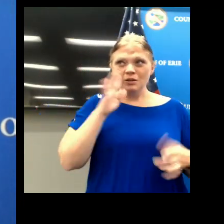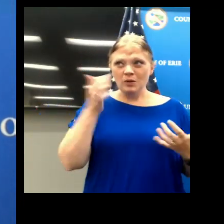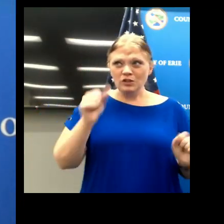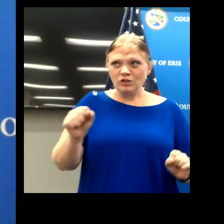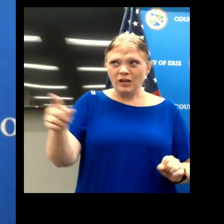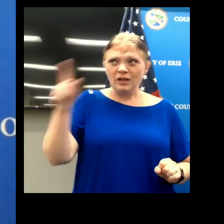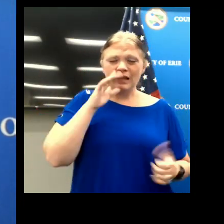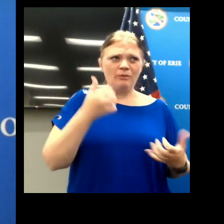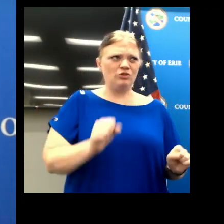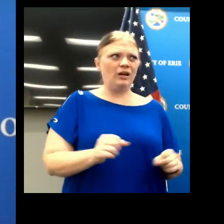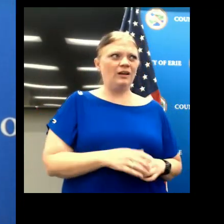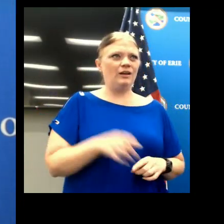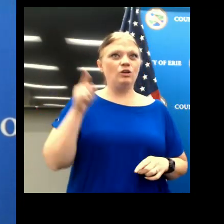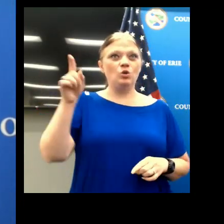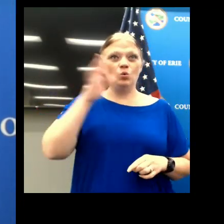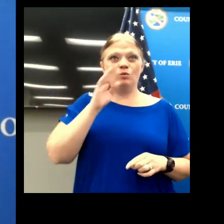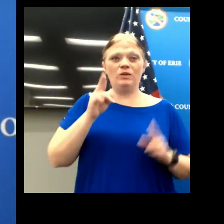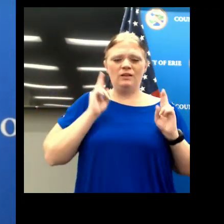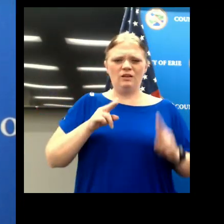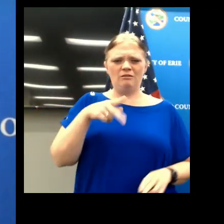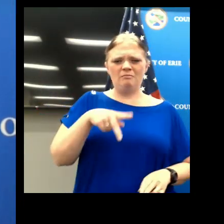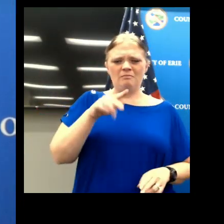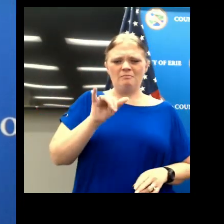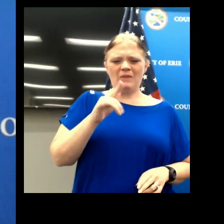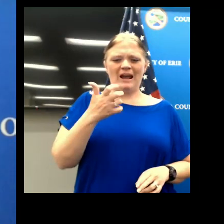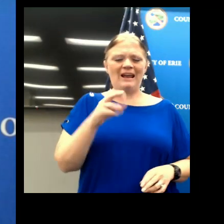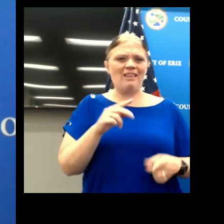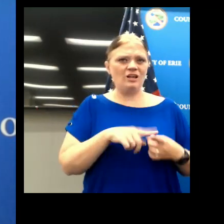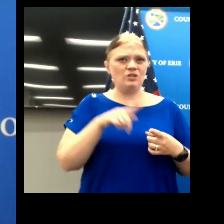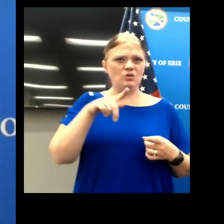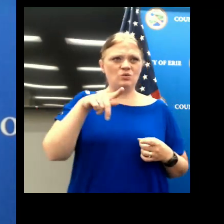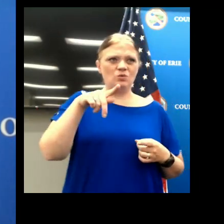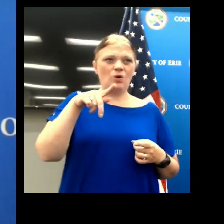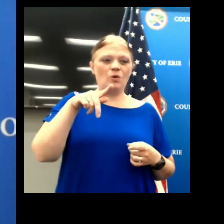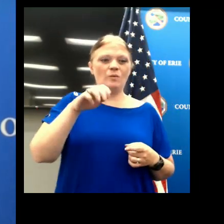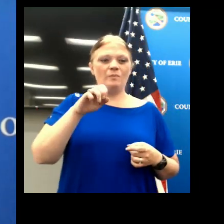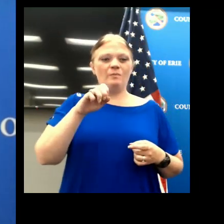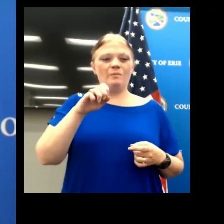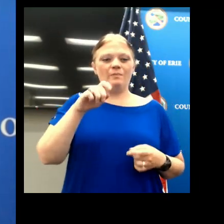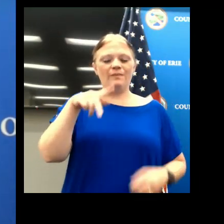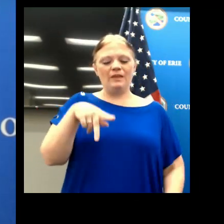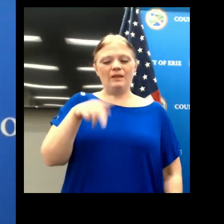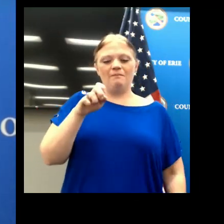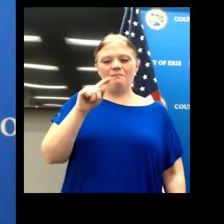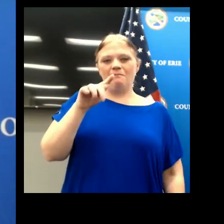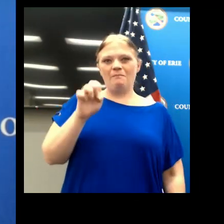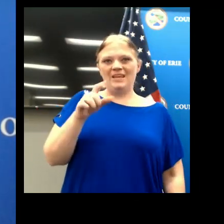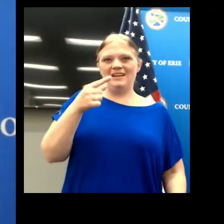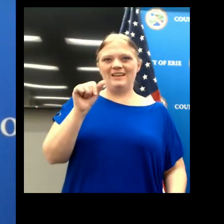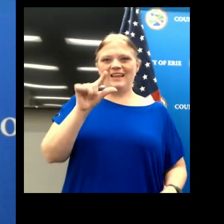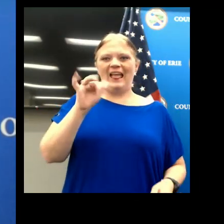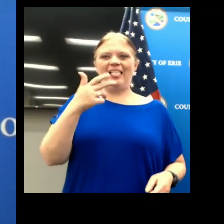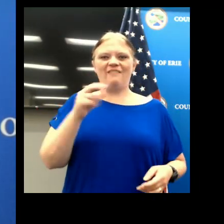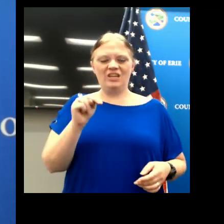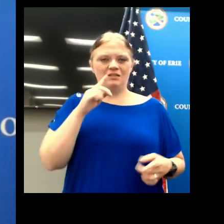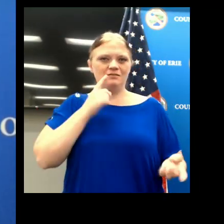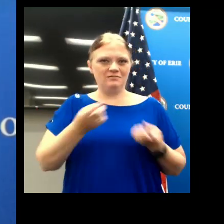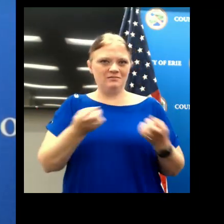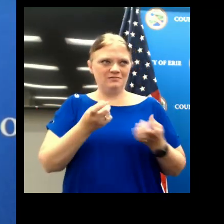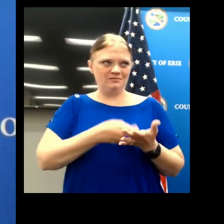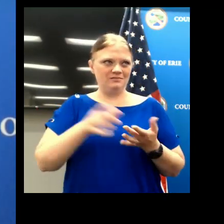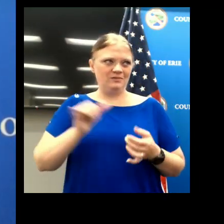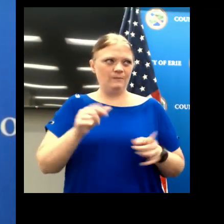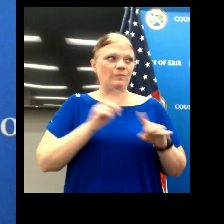David? You'd be the human pylon, though, to Peter. Pete Gallivan, that is. So I think it's important for people